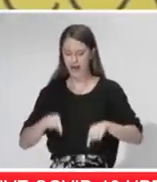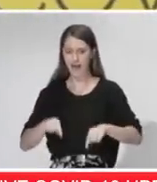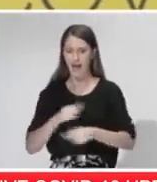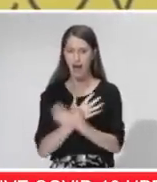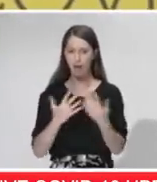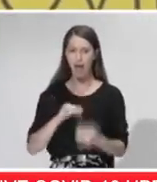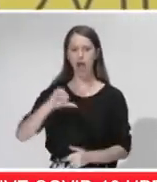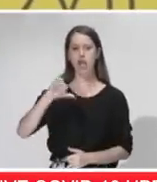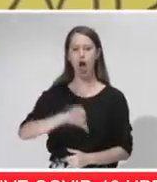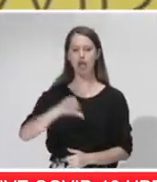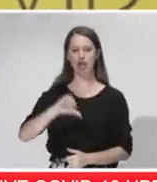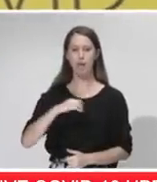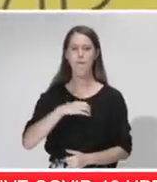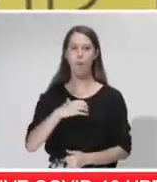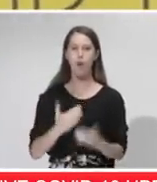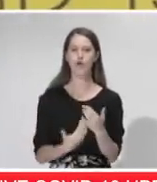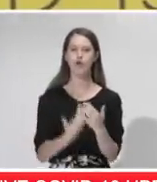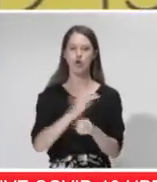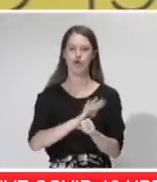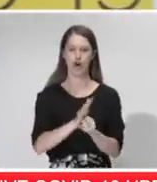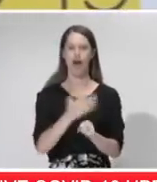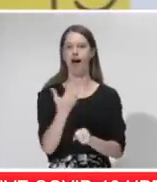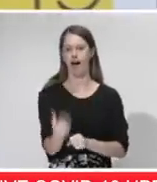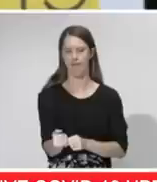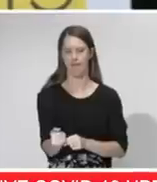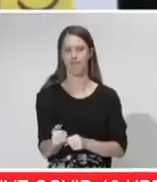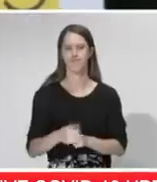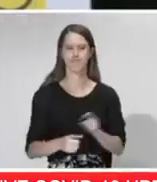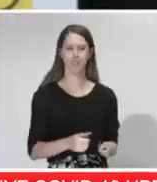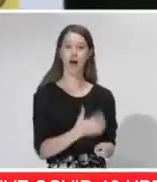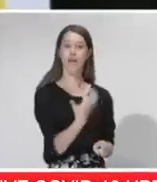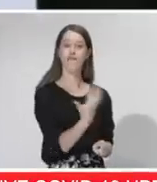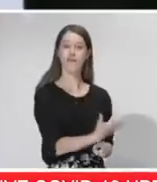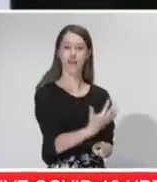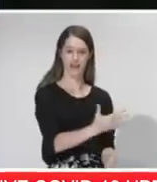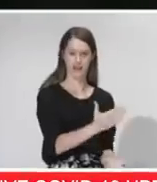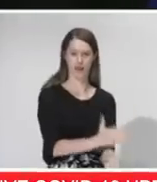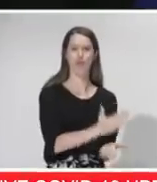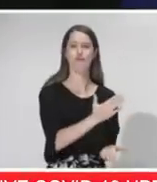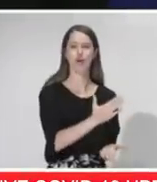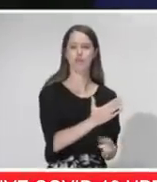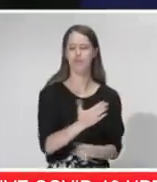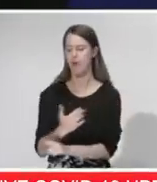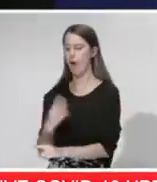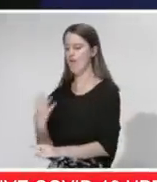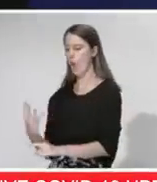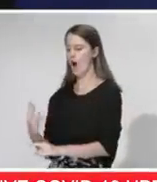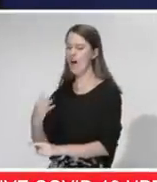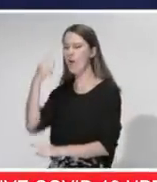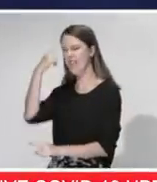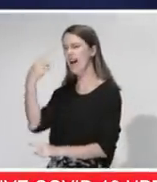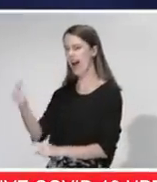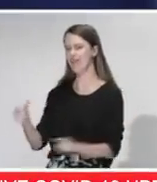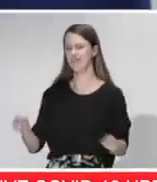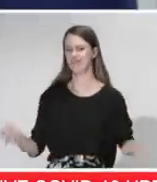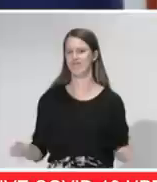report 19 new cases of COVID-19, and this comprises 15 confirmed cases and 4 new probable